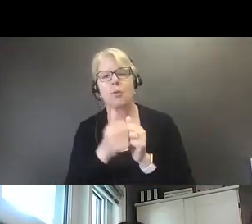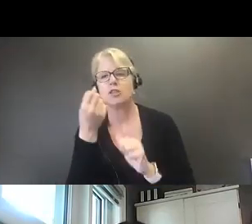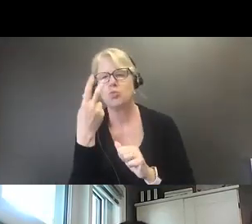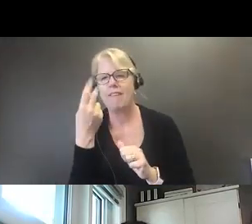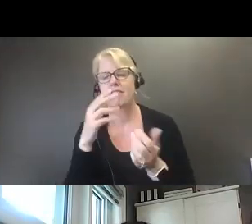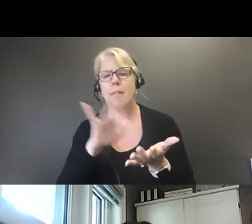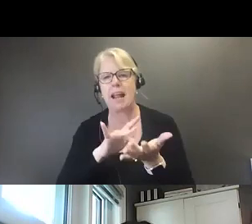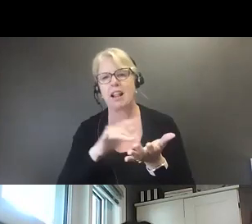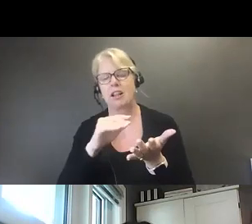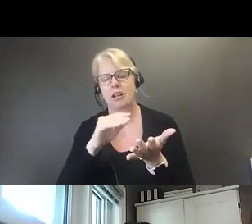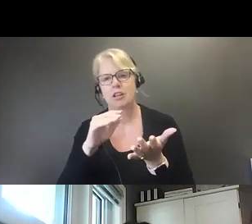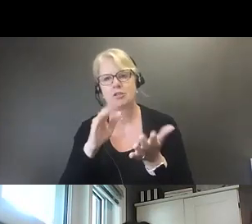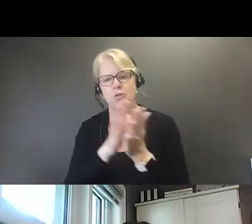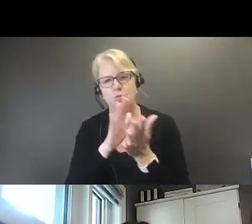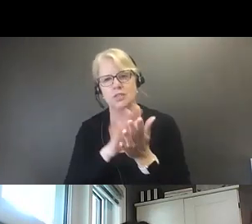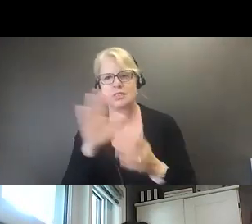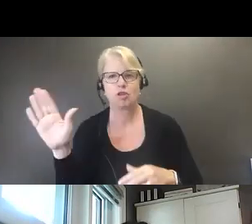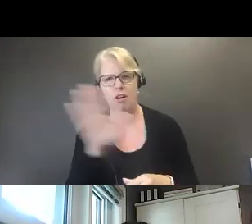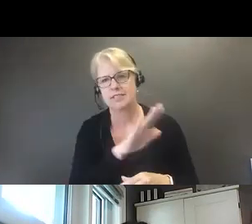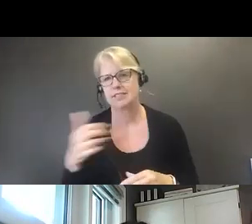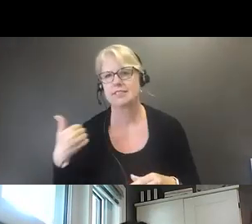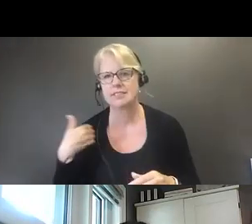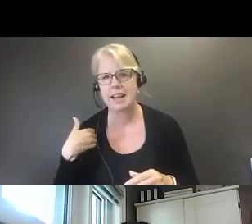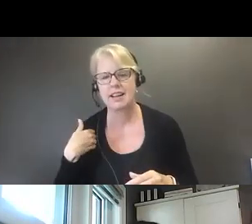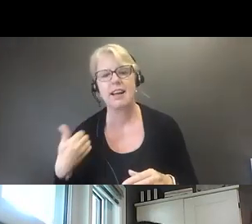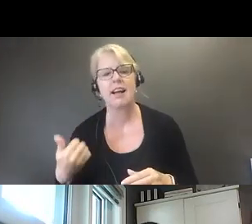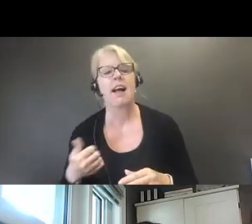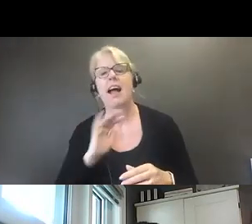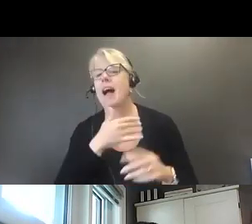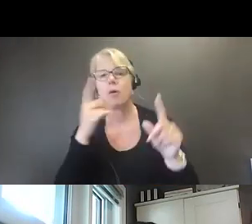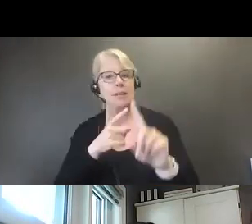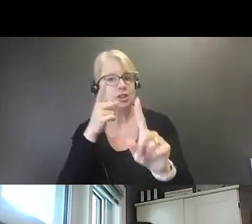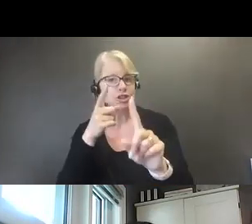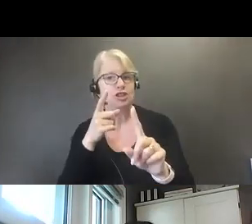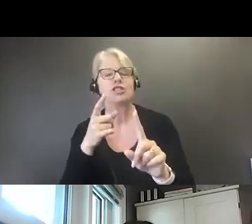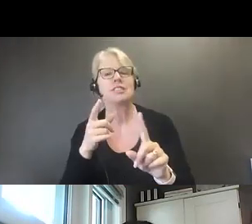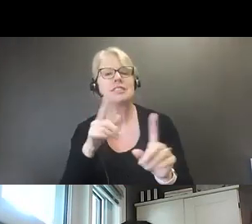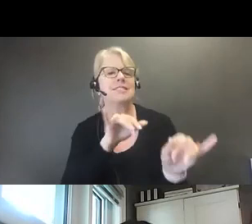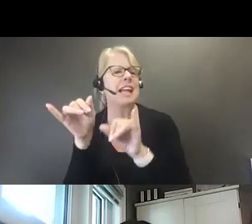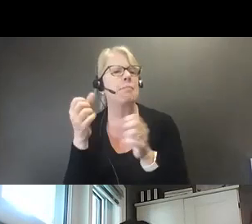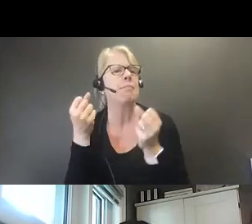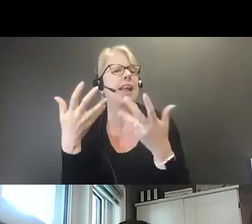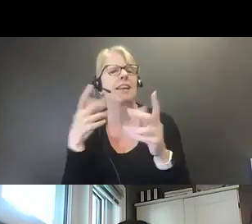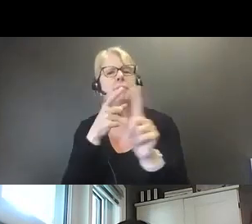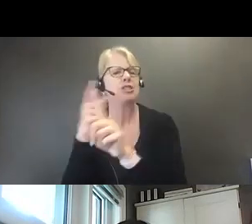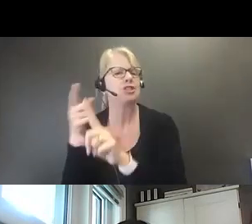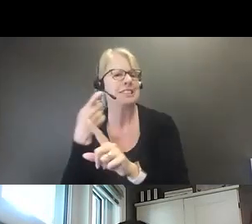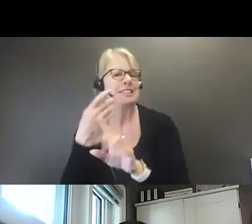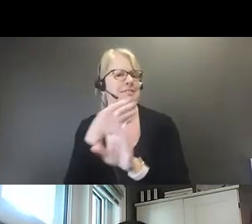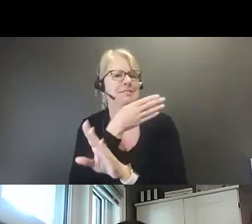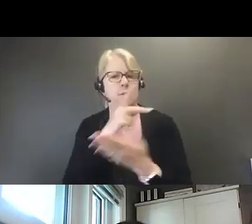chapters across the country. And really our mission, just as the mission with so many programs that have been previously